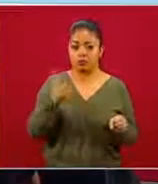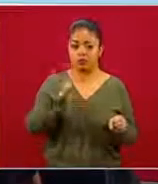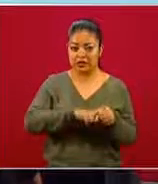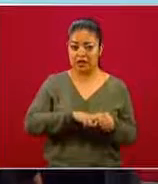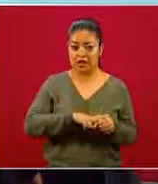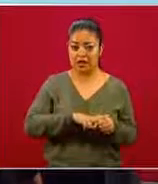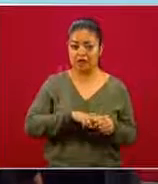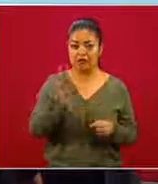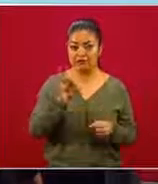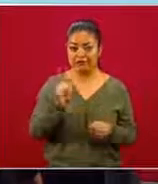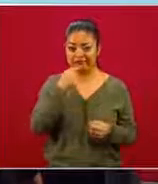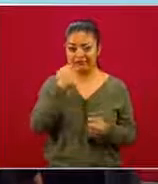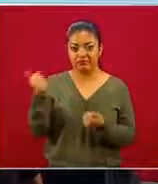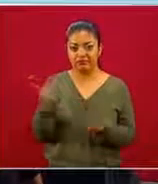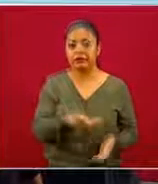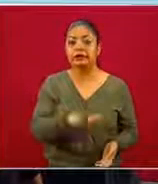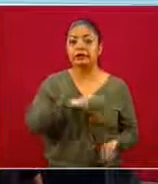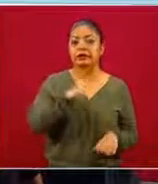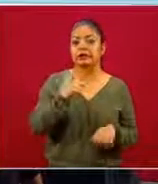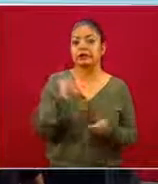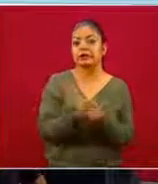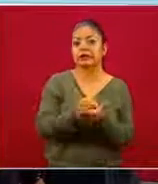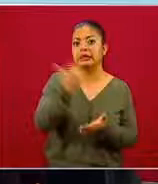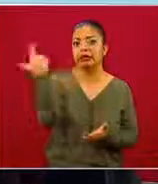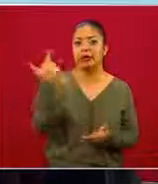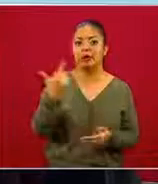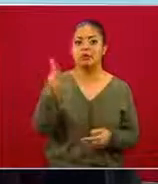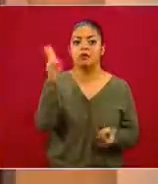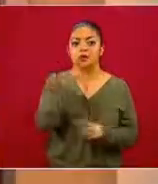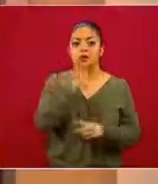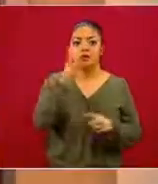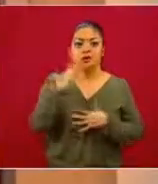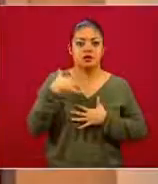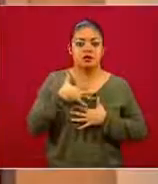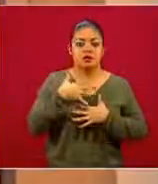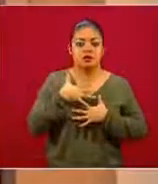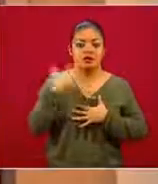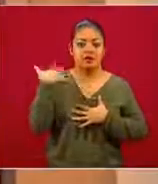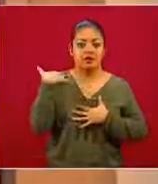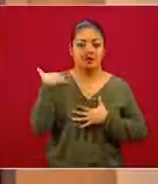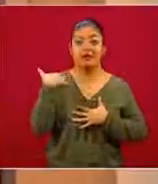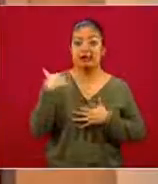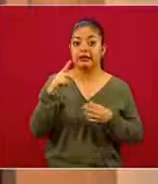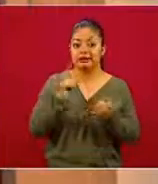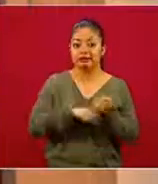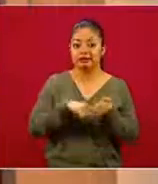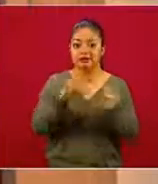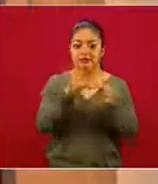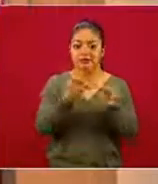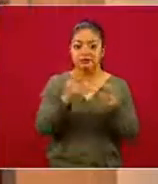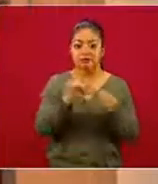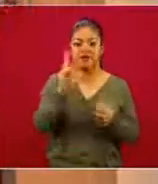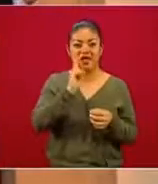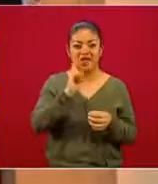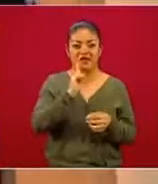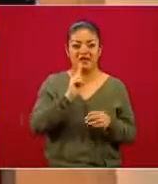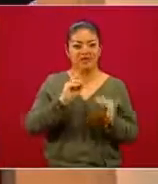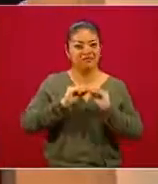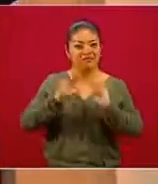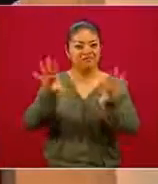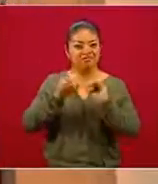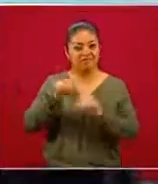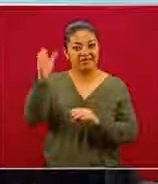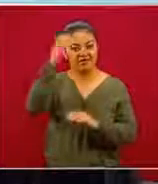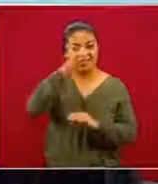have cancer, sorry. Or if they have serious respiratory symptoms, this is